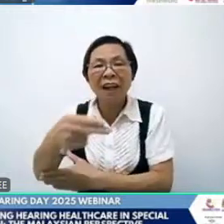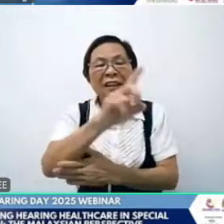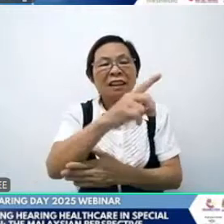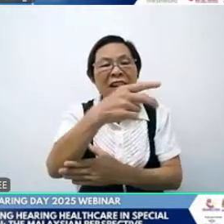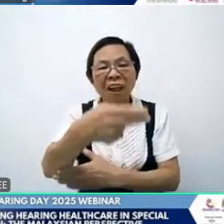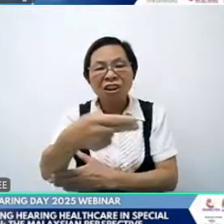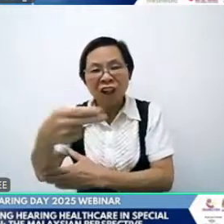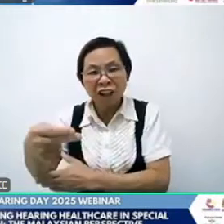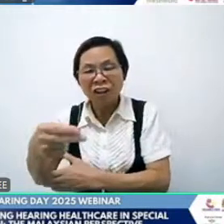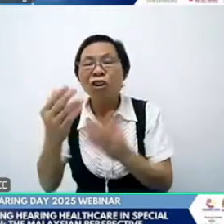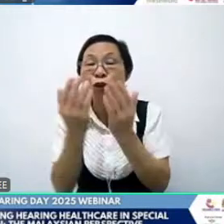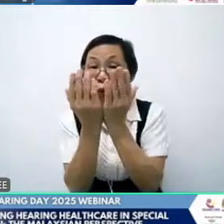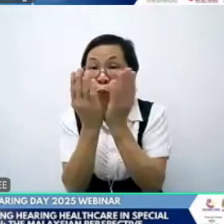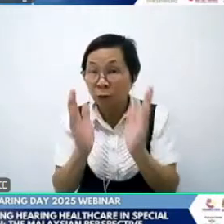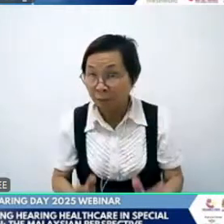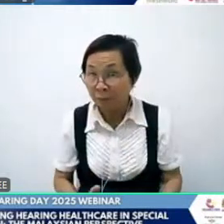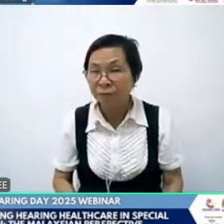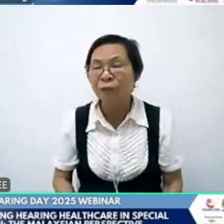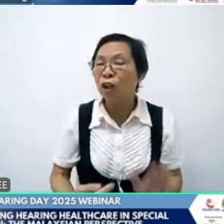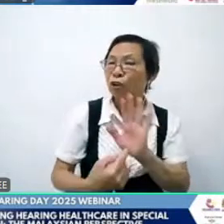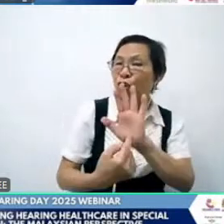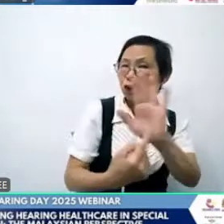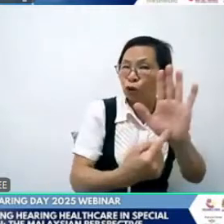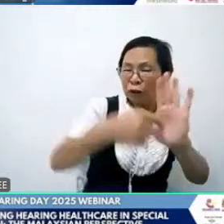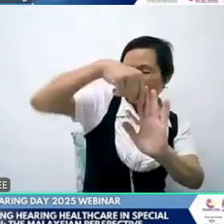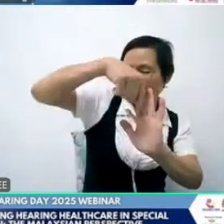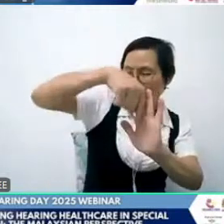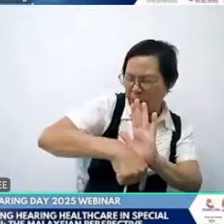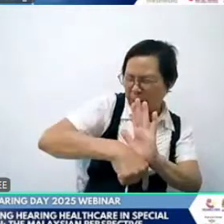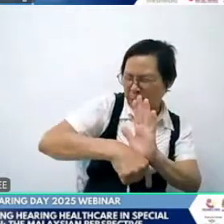students, reflecting her deep interest